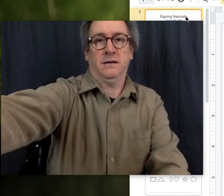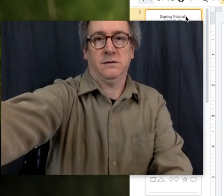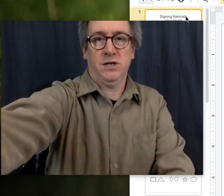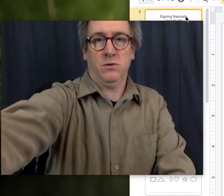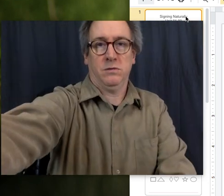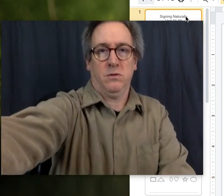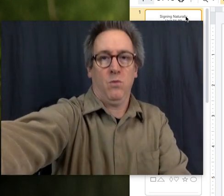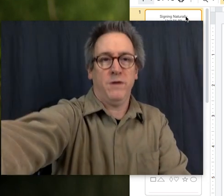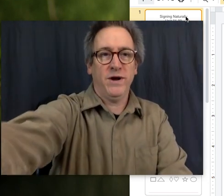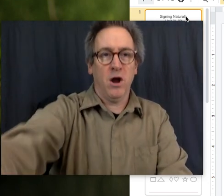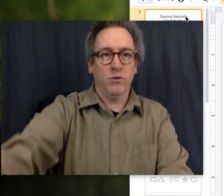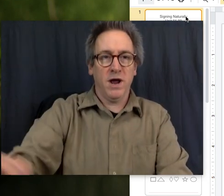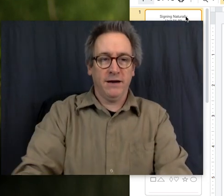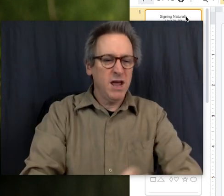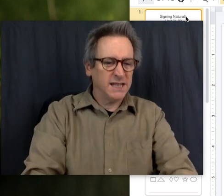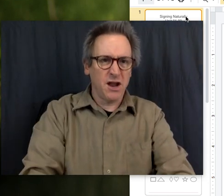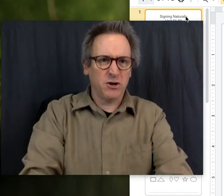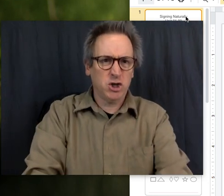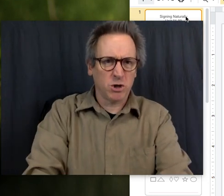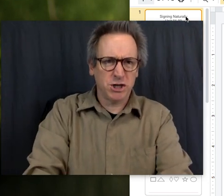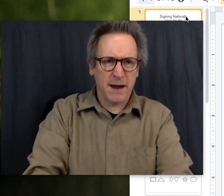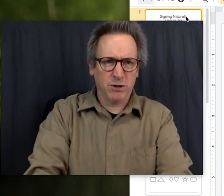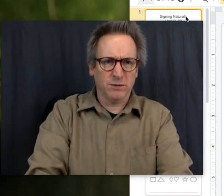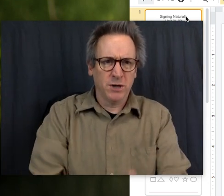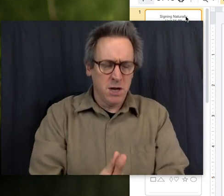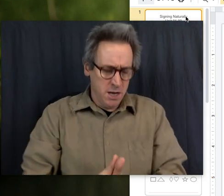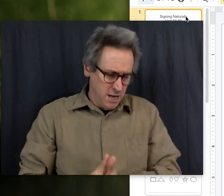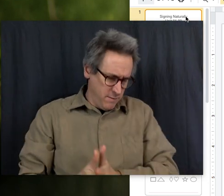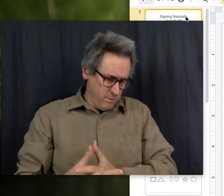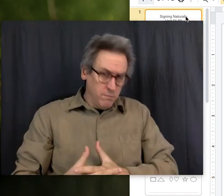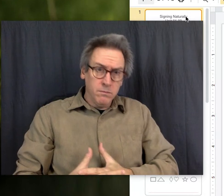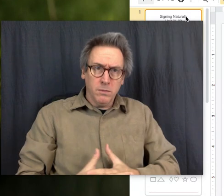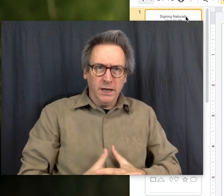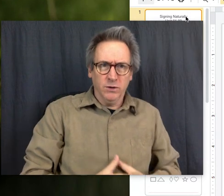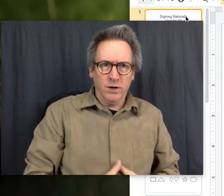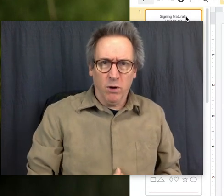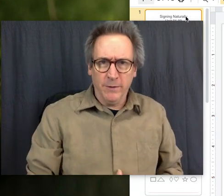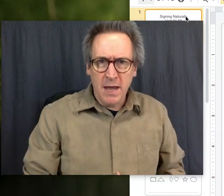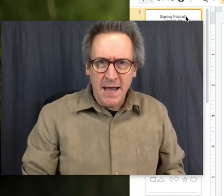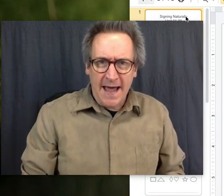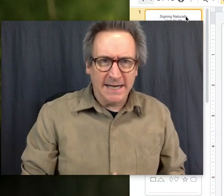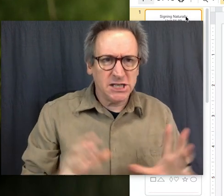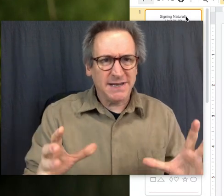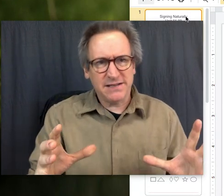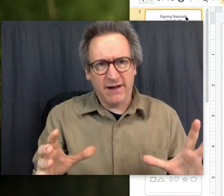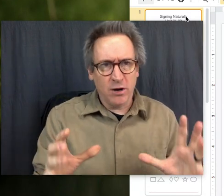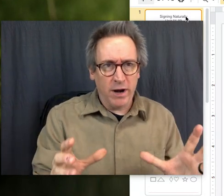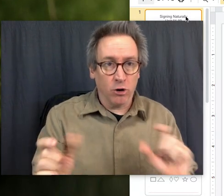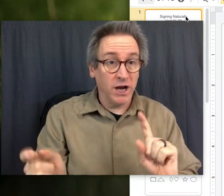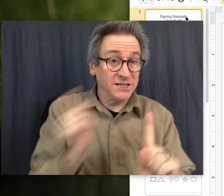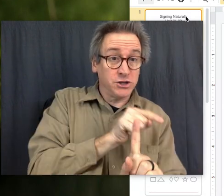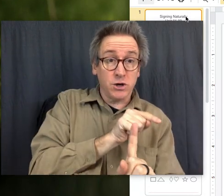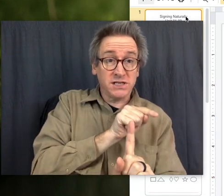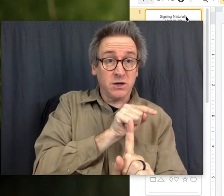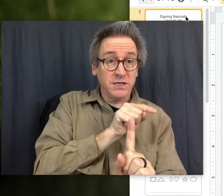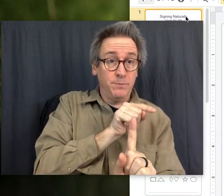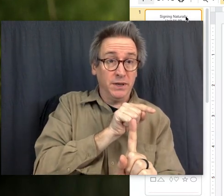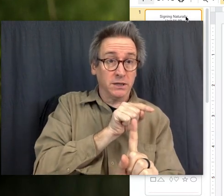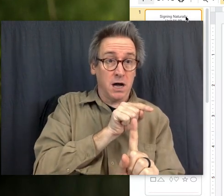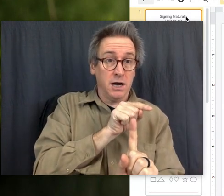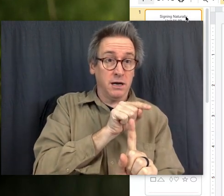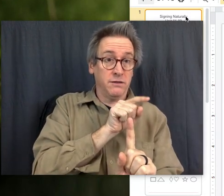All right. So 1.09, it's another short chapter um, in Unit 1, and it's specifying where. It's just going